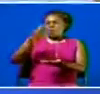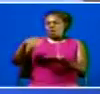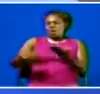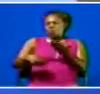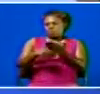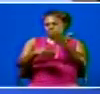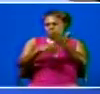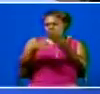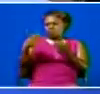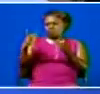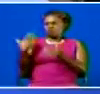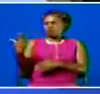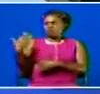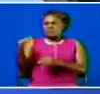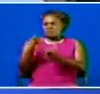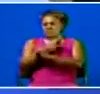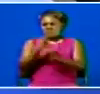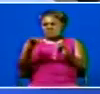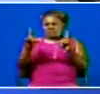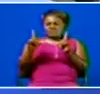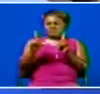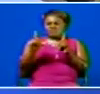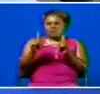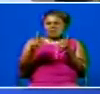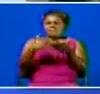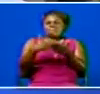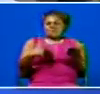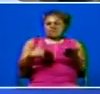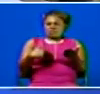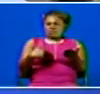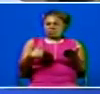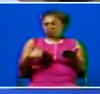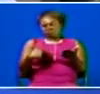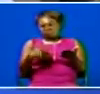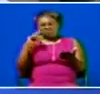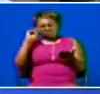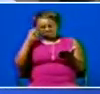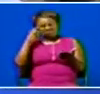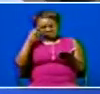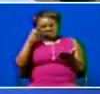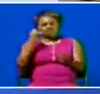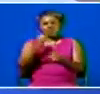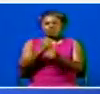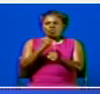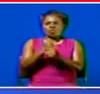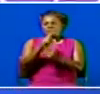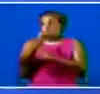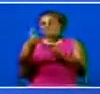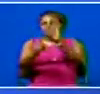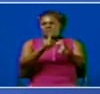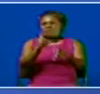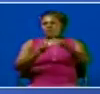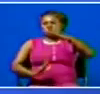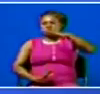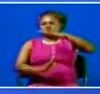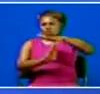documentation in form of clearance certificates before one can even be considered for a job interview. Top on